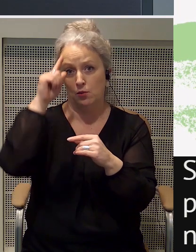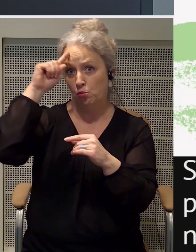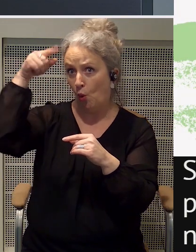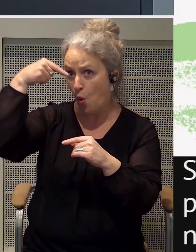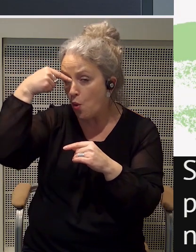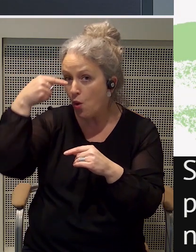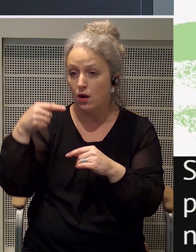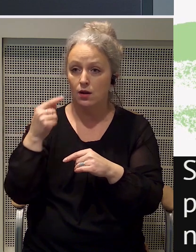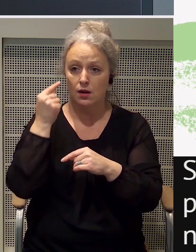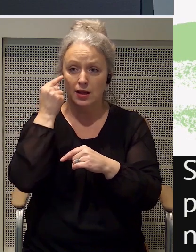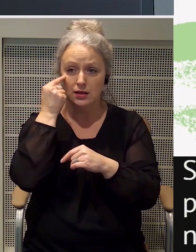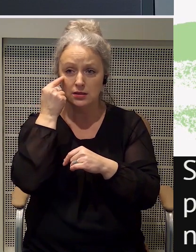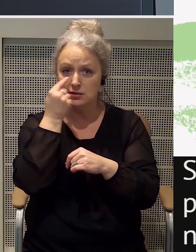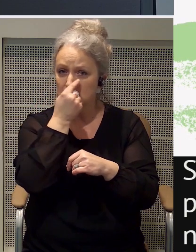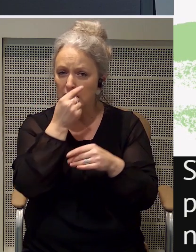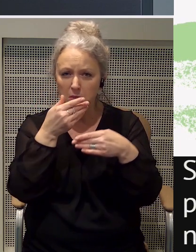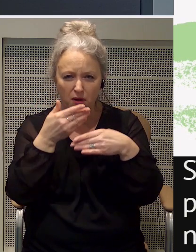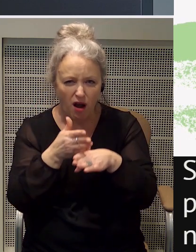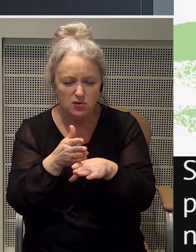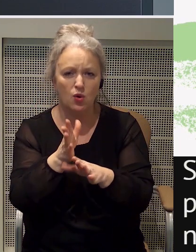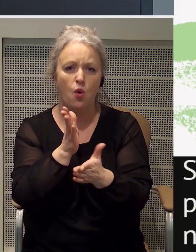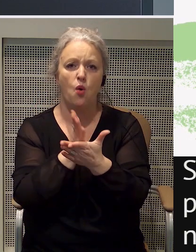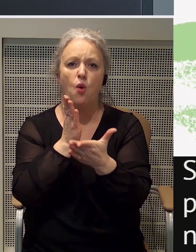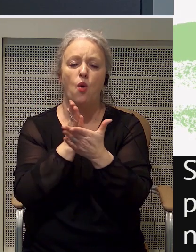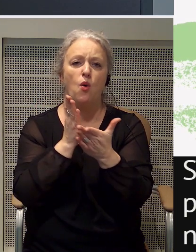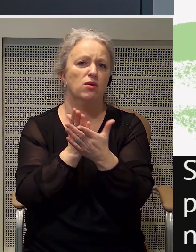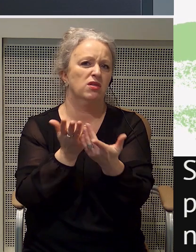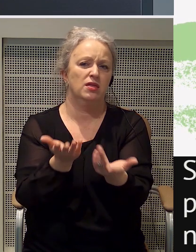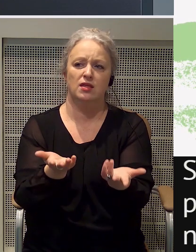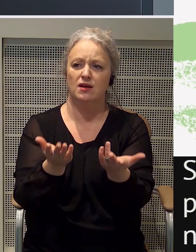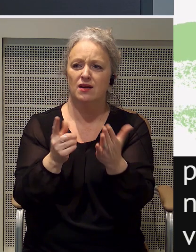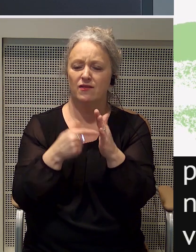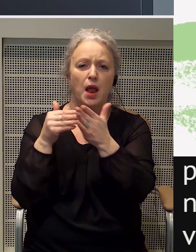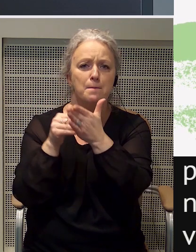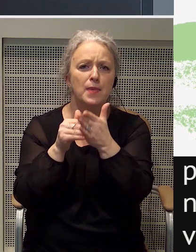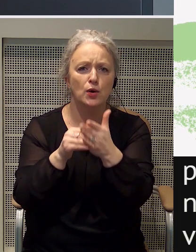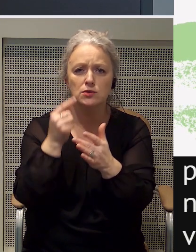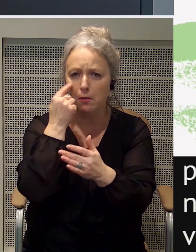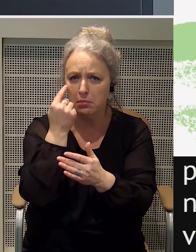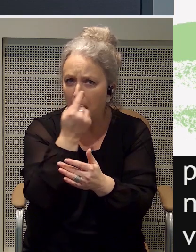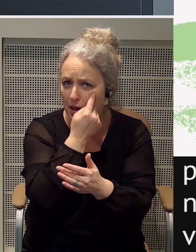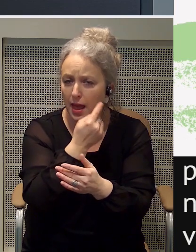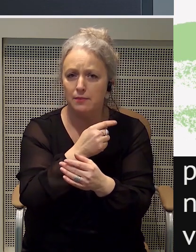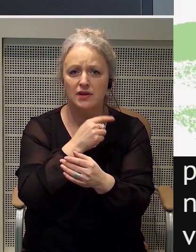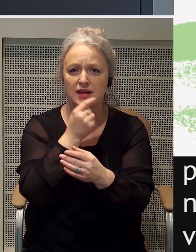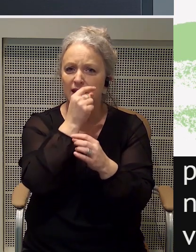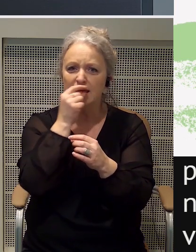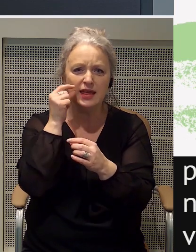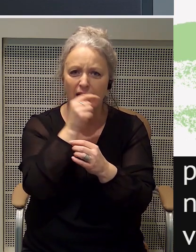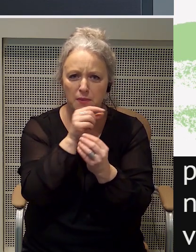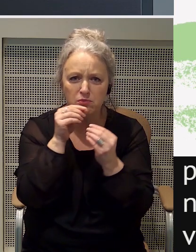affected. They are not as tall as their peers. They have issues with their